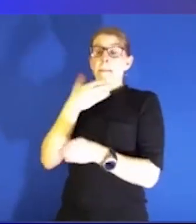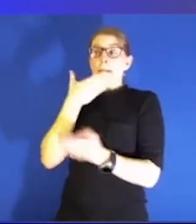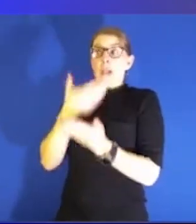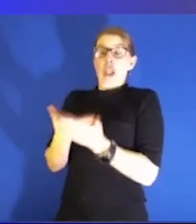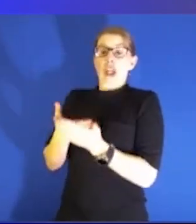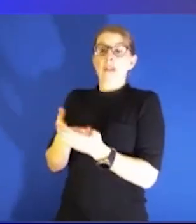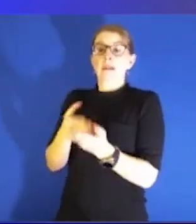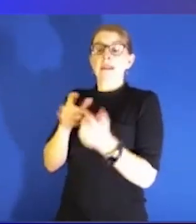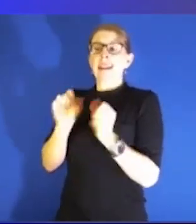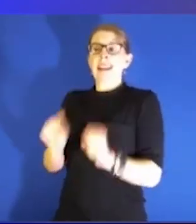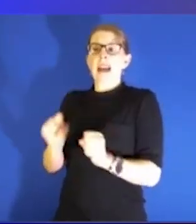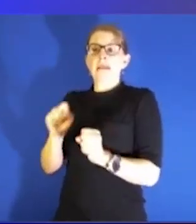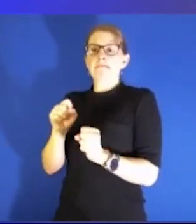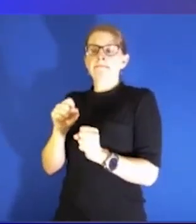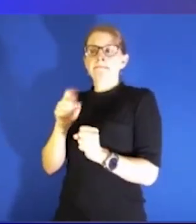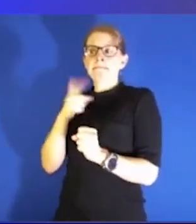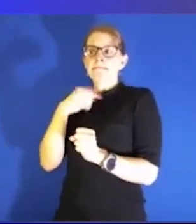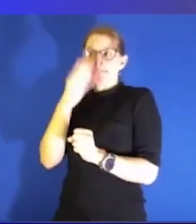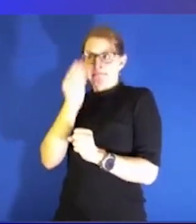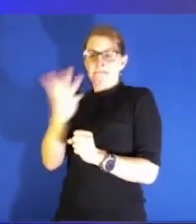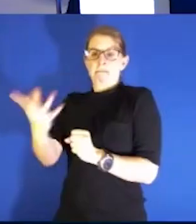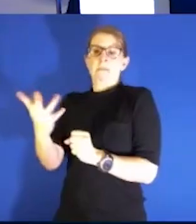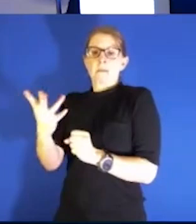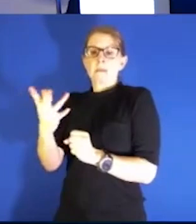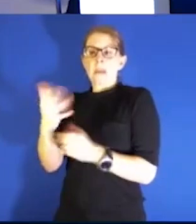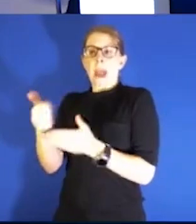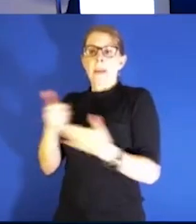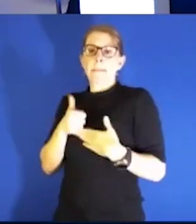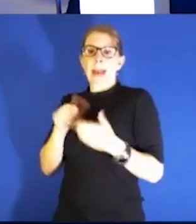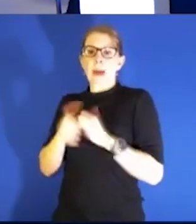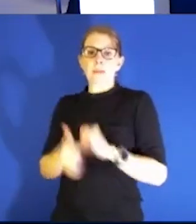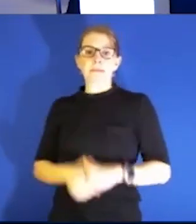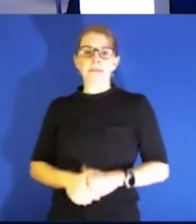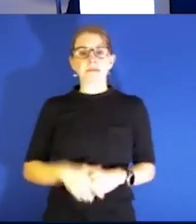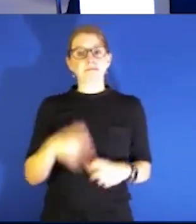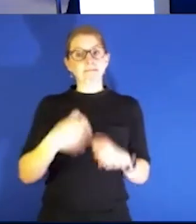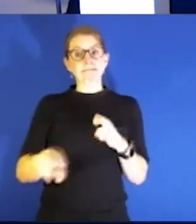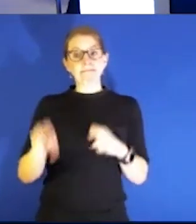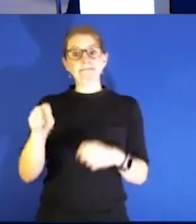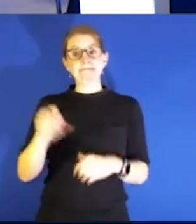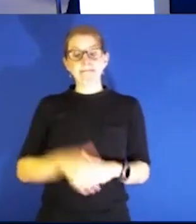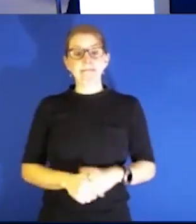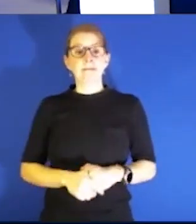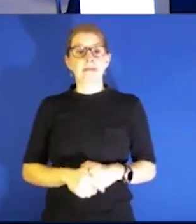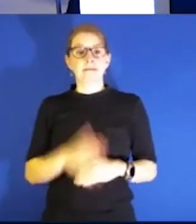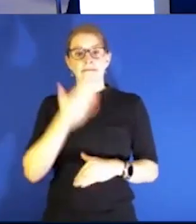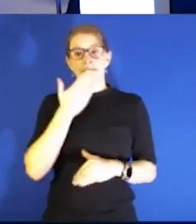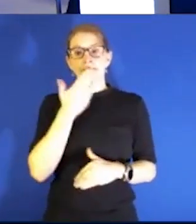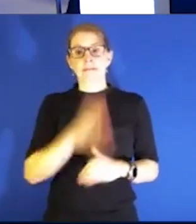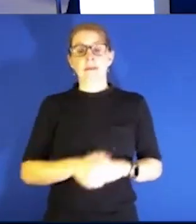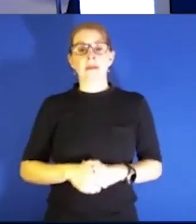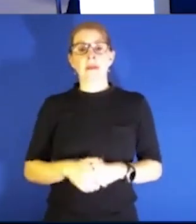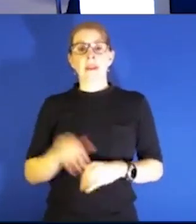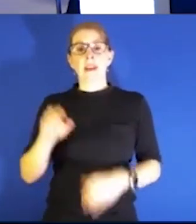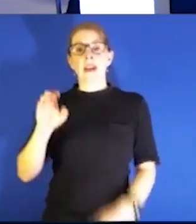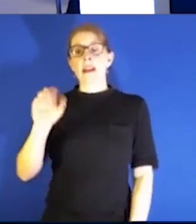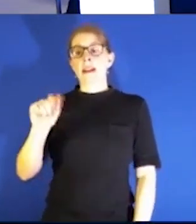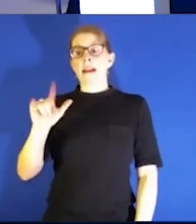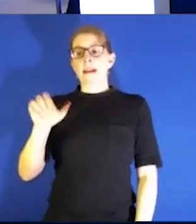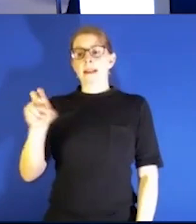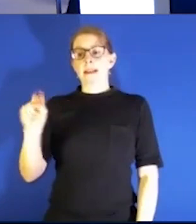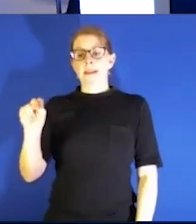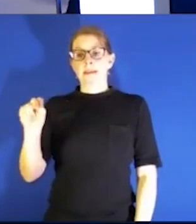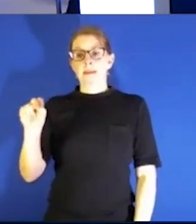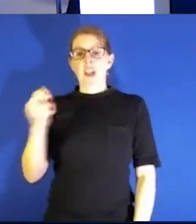that individual. Boy, that's a tough one. Yes. That's not easy, for sure. All right, thanks for that one. Okay, so Allison, Dr. Hawkinson, a couple more